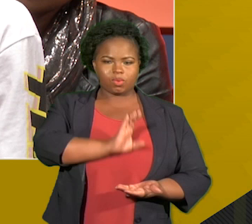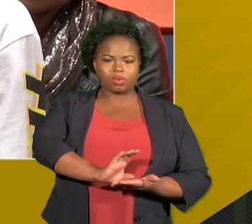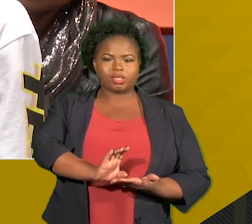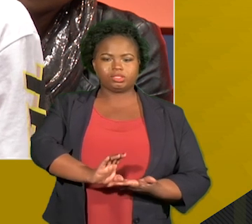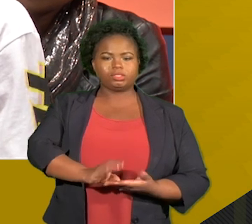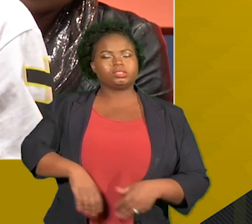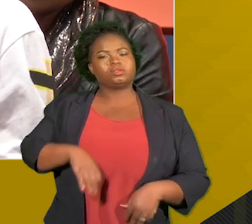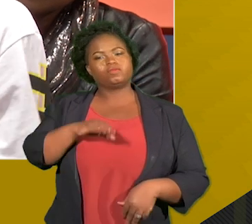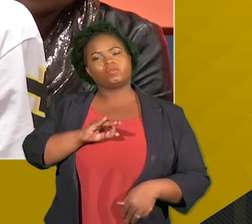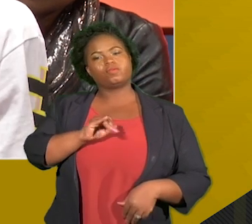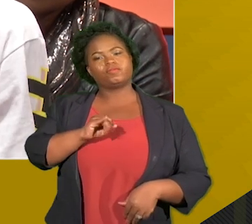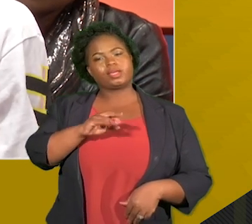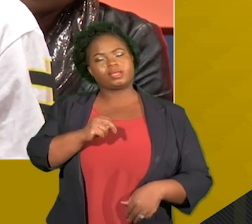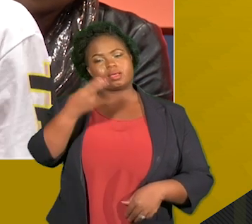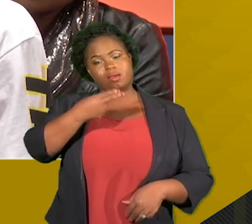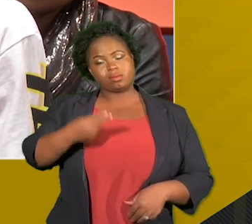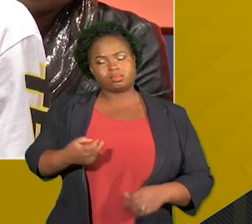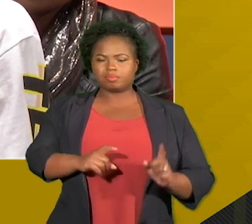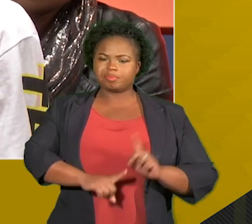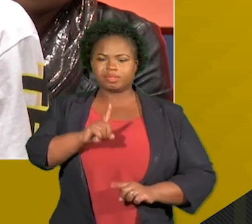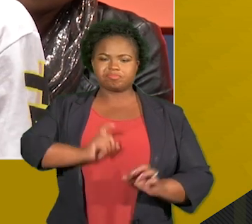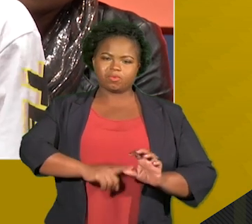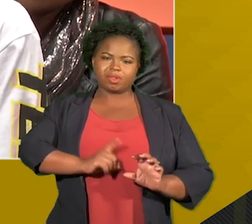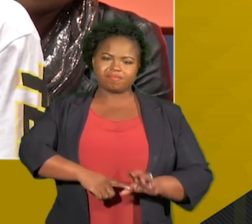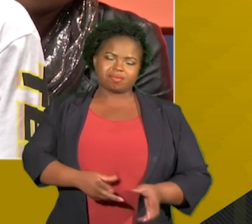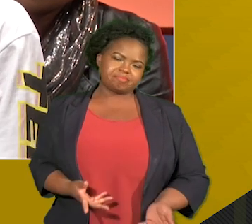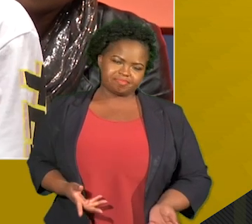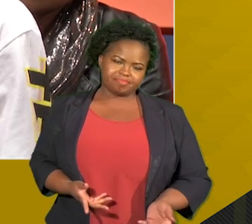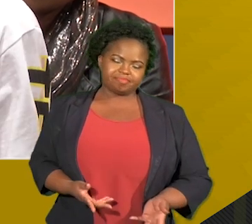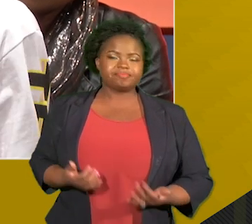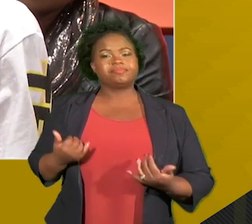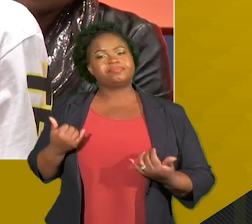etsa fine art ka passa ka ba qualified. So